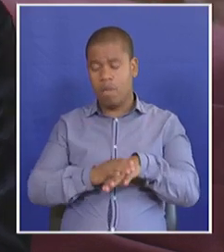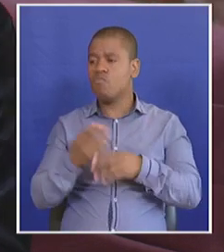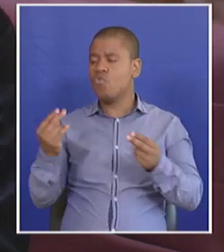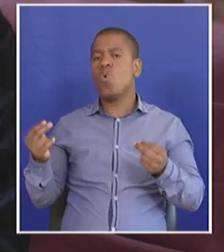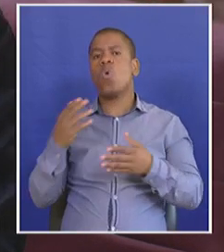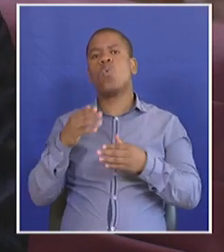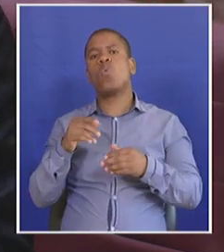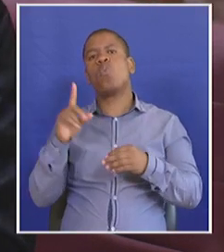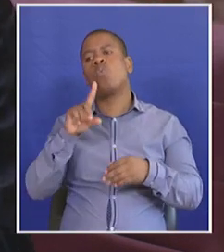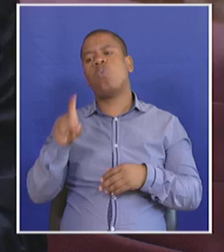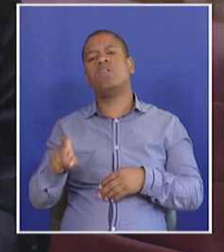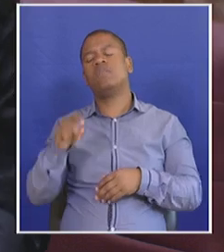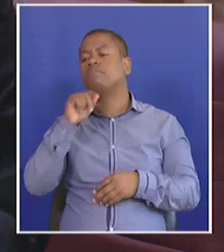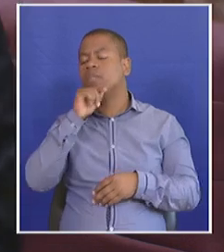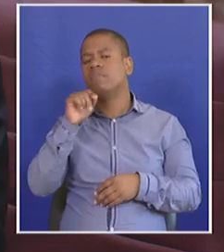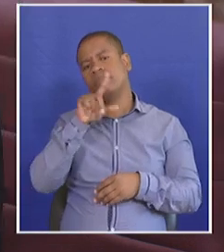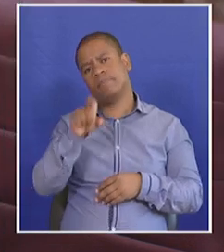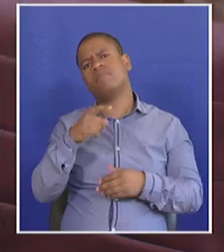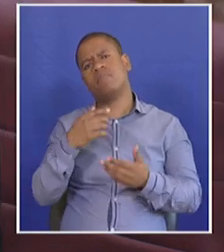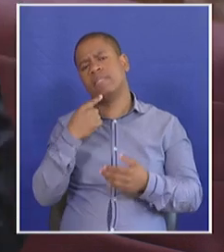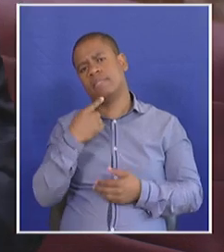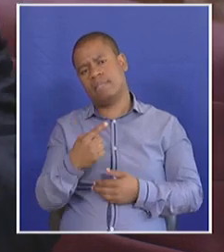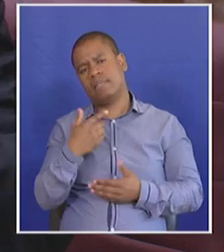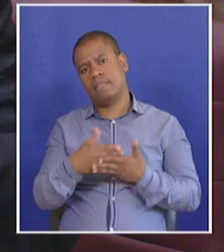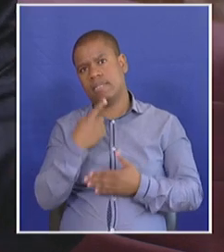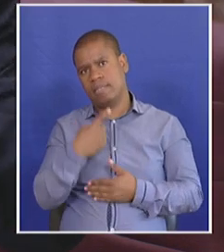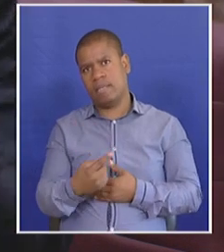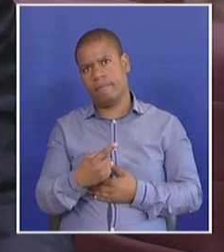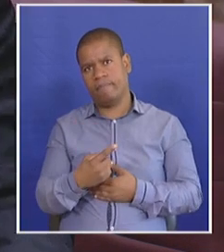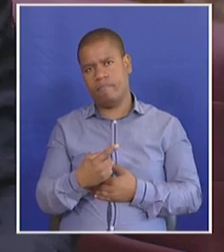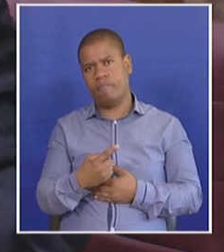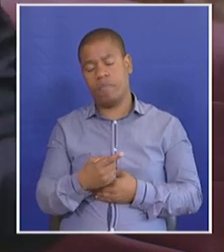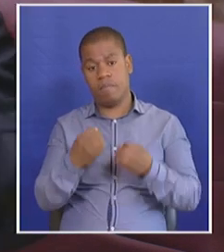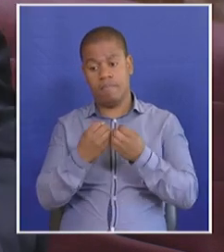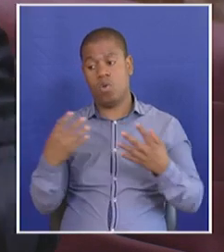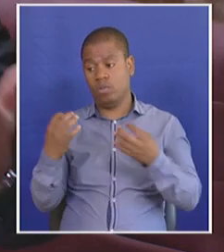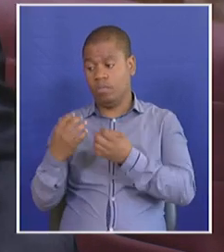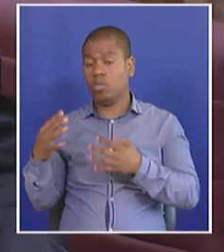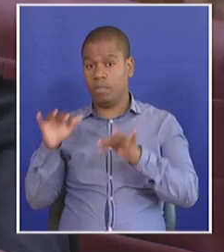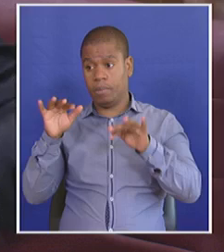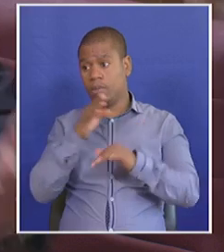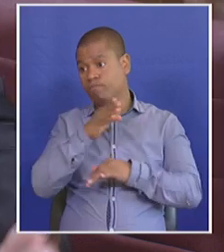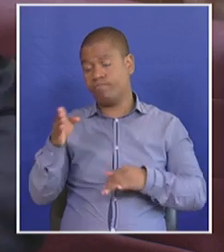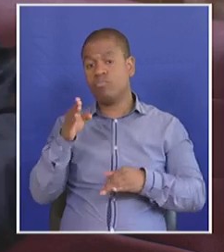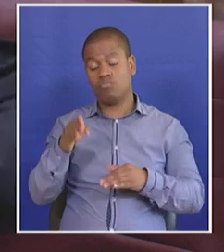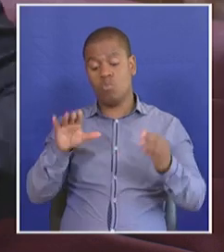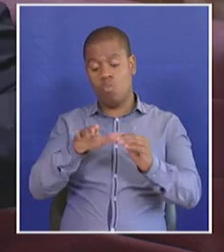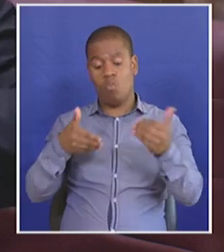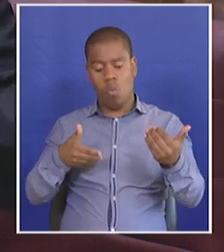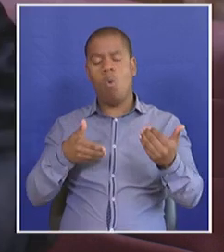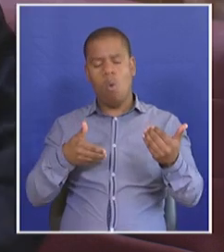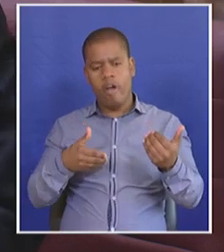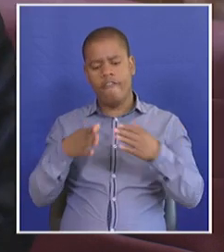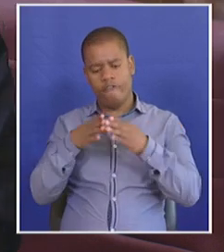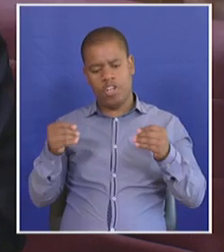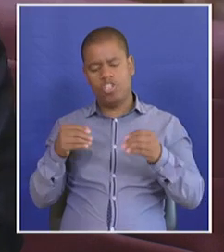question, but I can just say that the proportions of those people getting articles racially